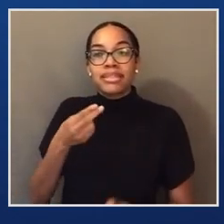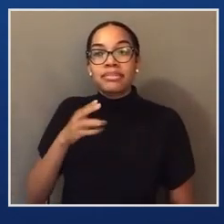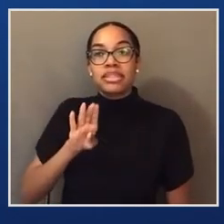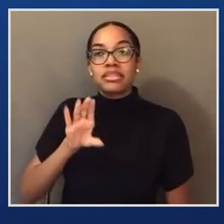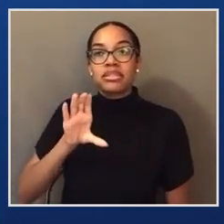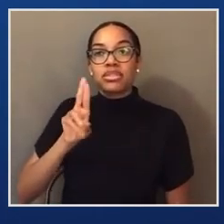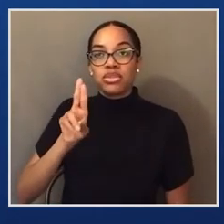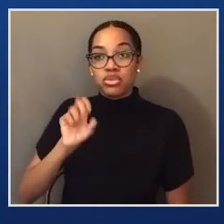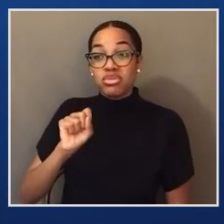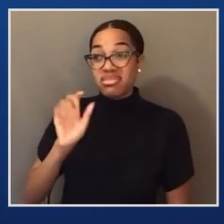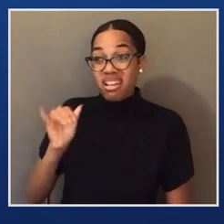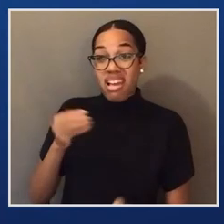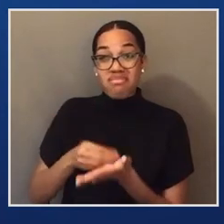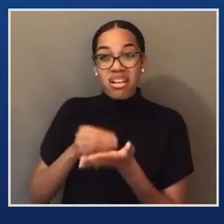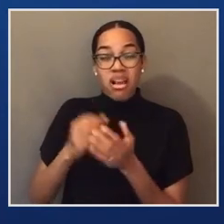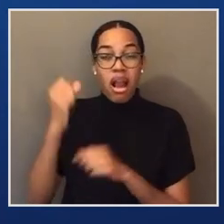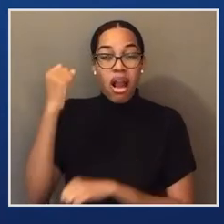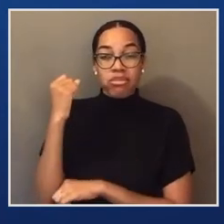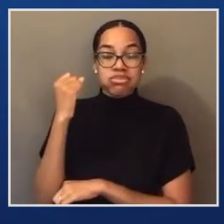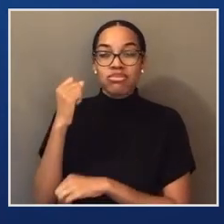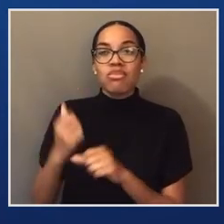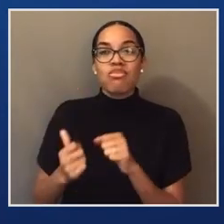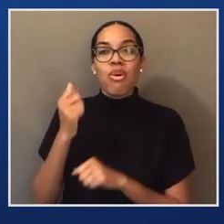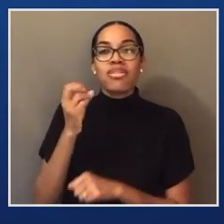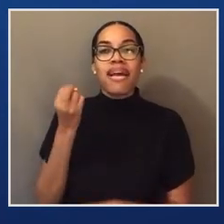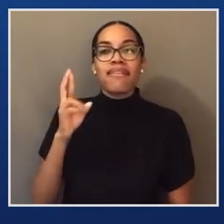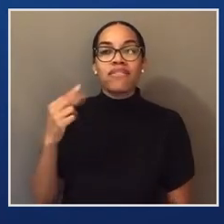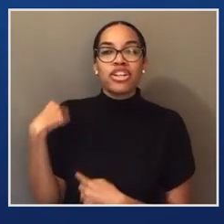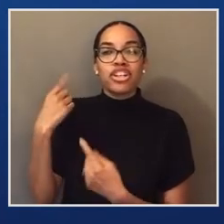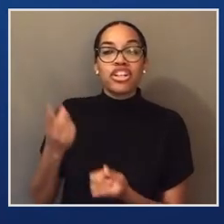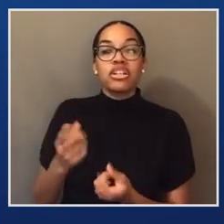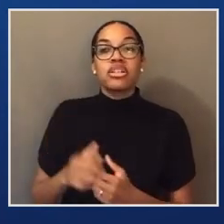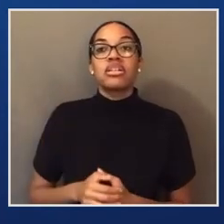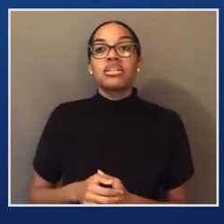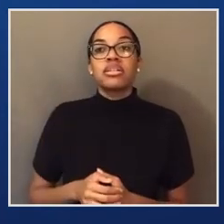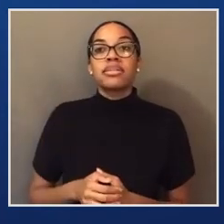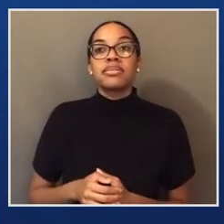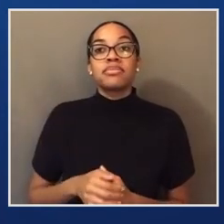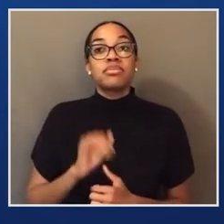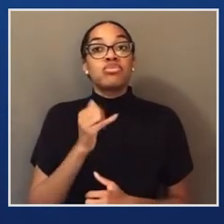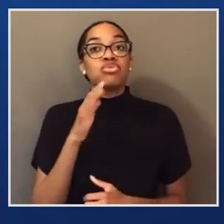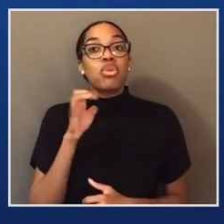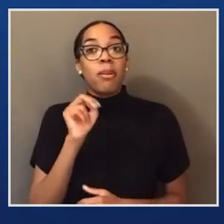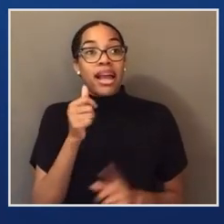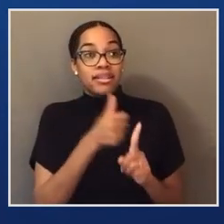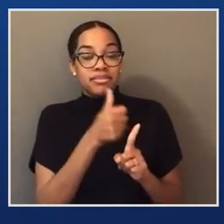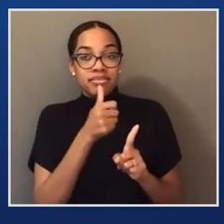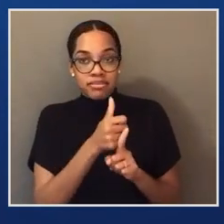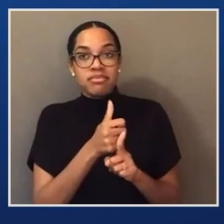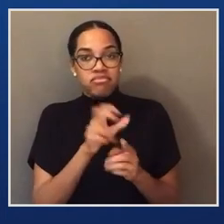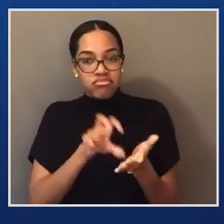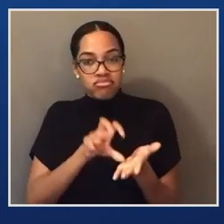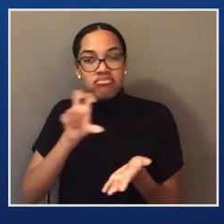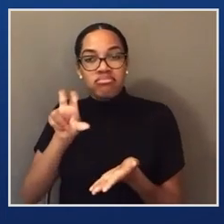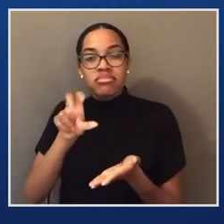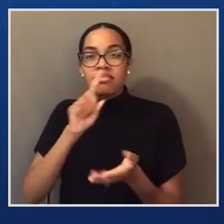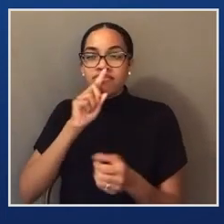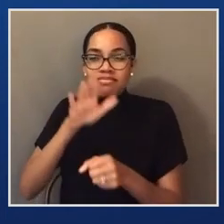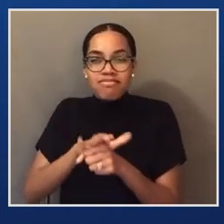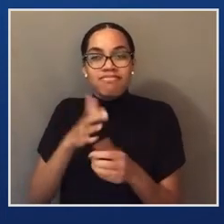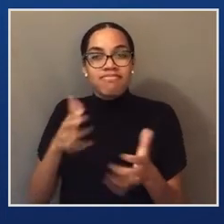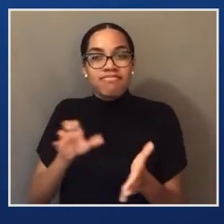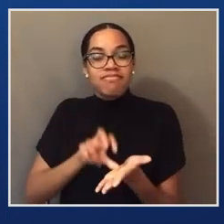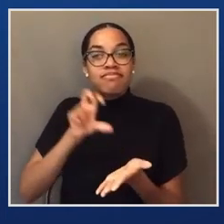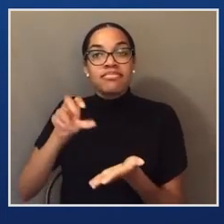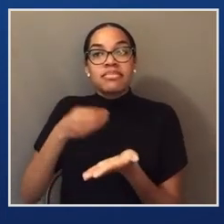candidate ever. Not only did Joe Biden pledge to support HBCU community if elected, but the entire Black community through